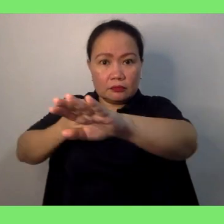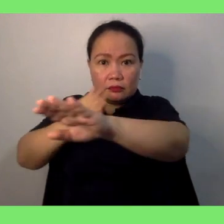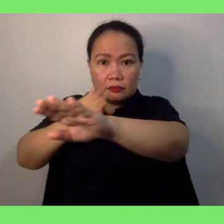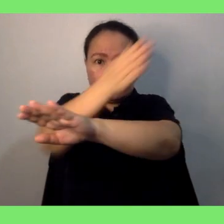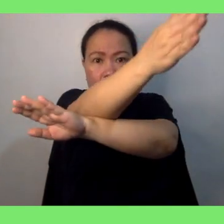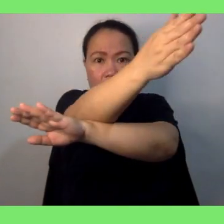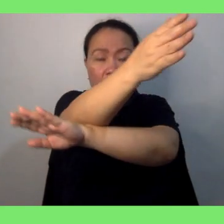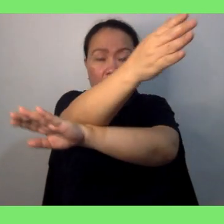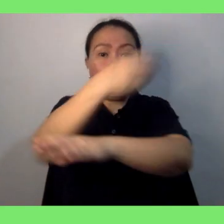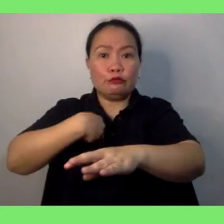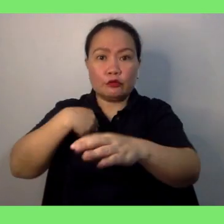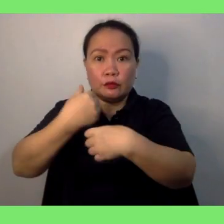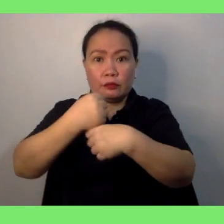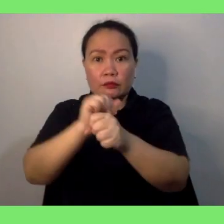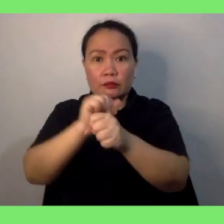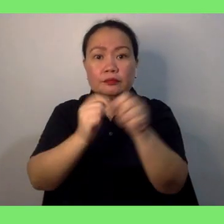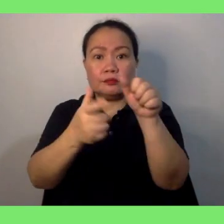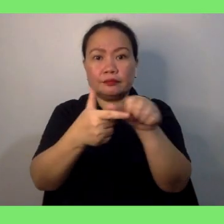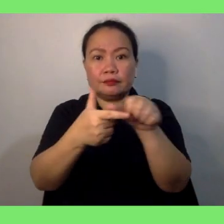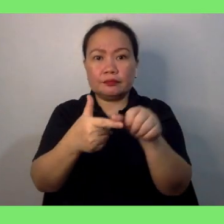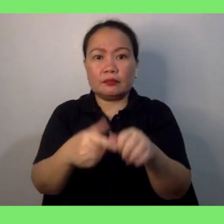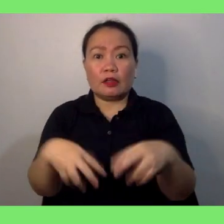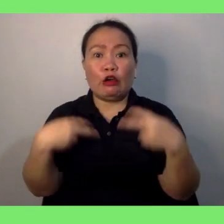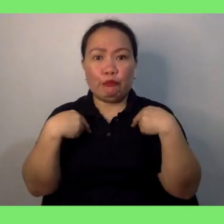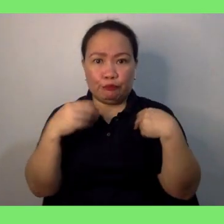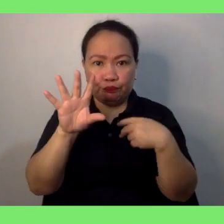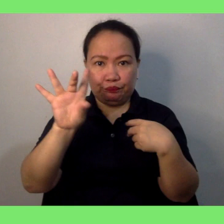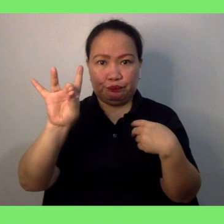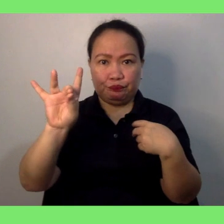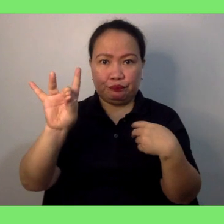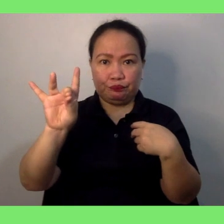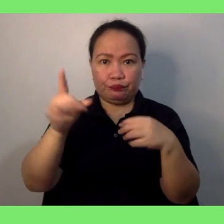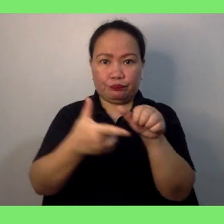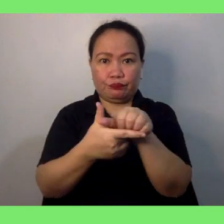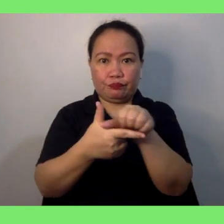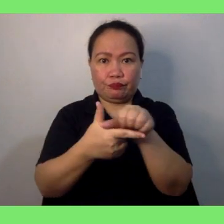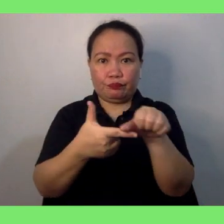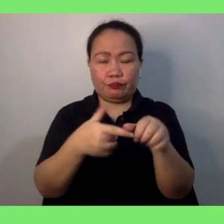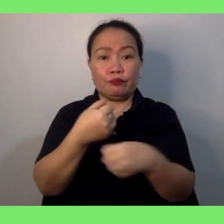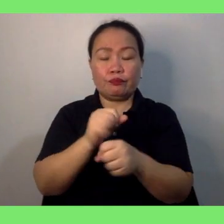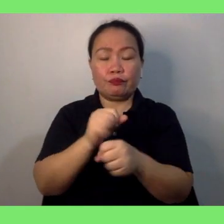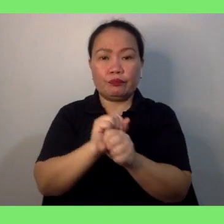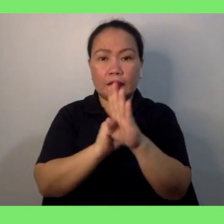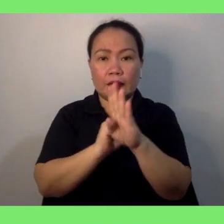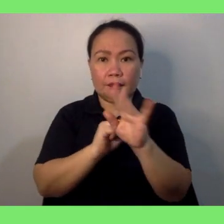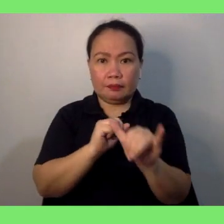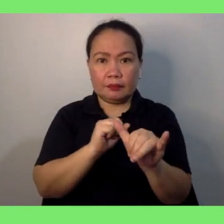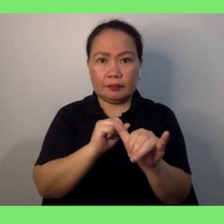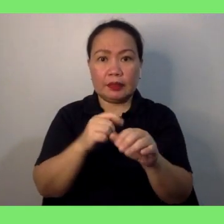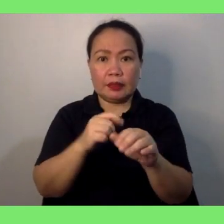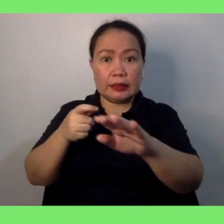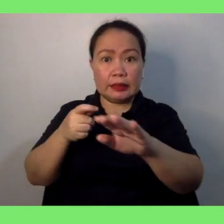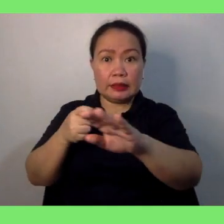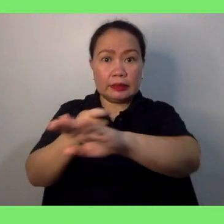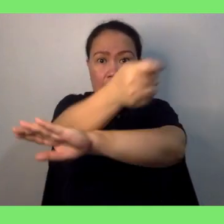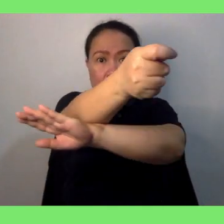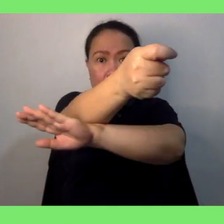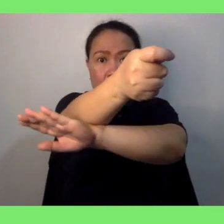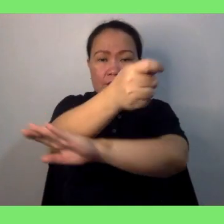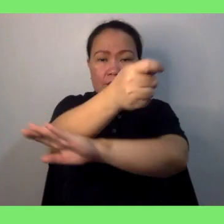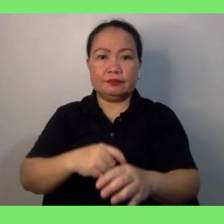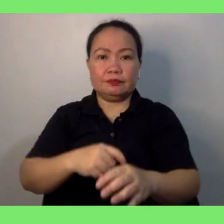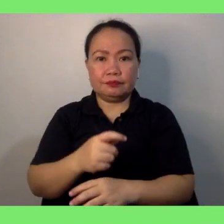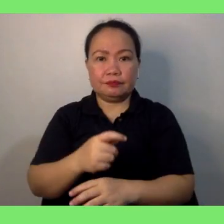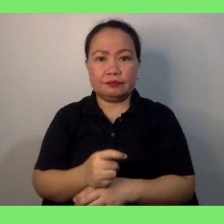see, we have 8 angles formed by a transversal. So, ang focus lang natin dito is